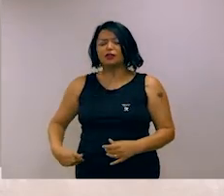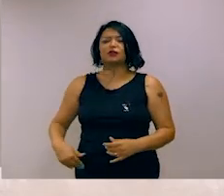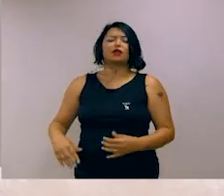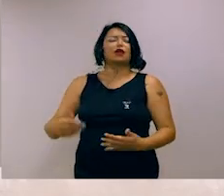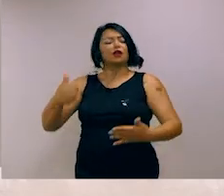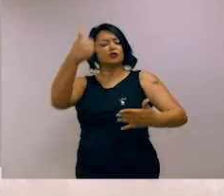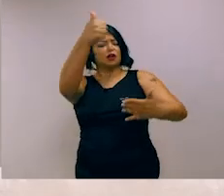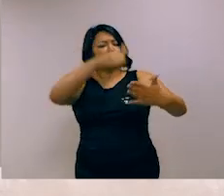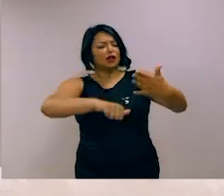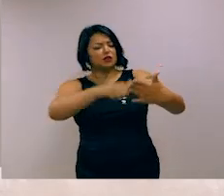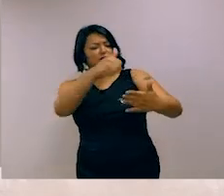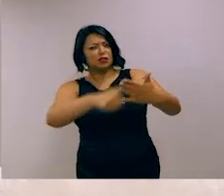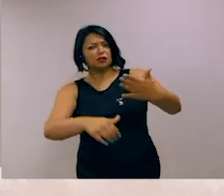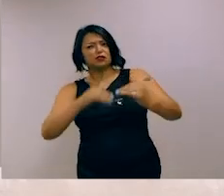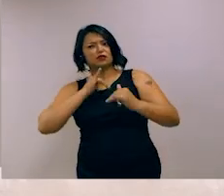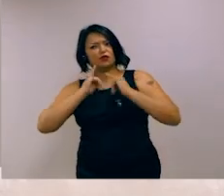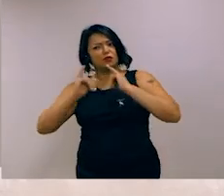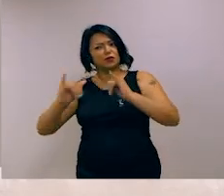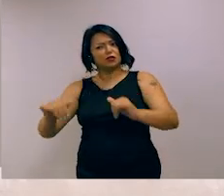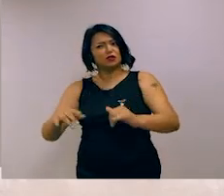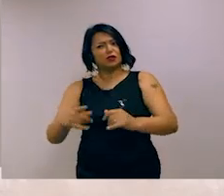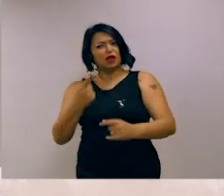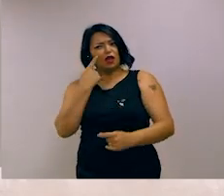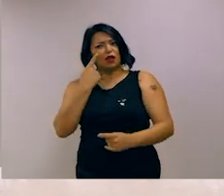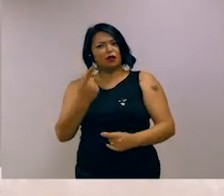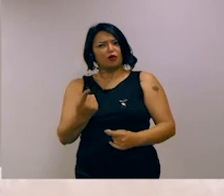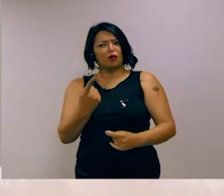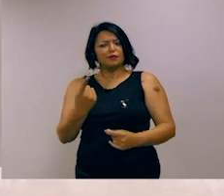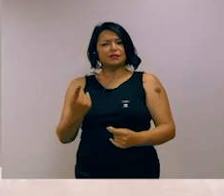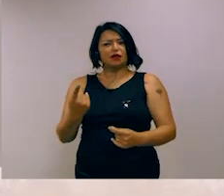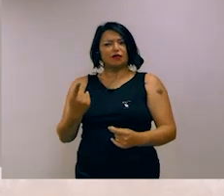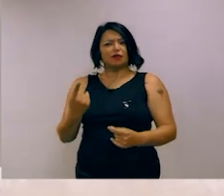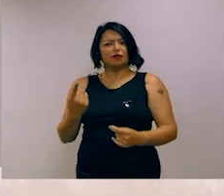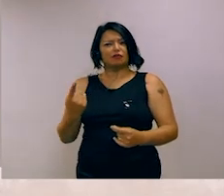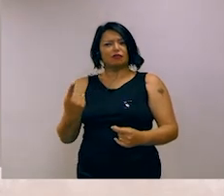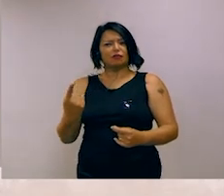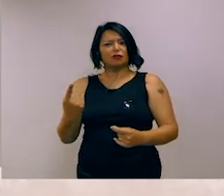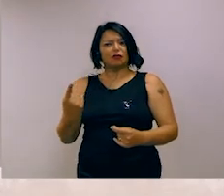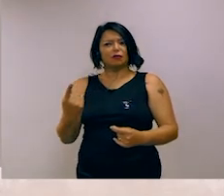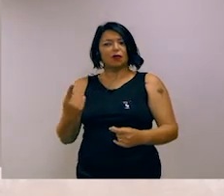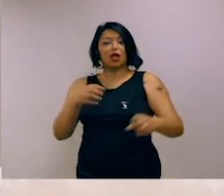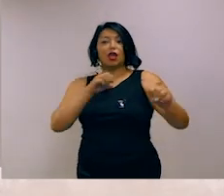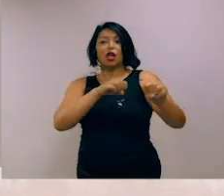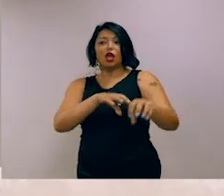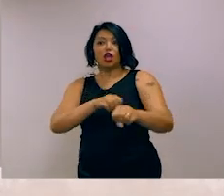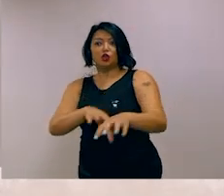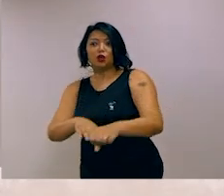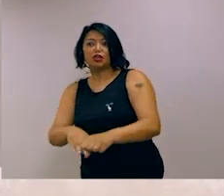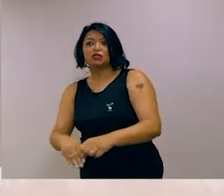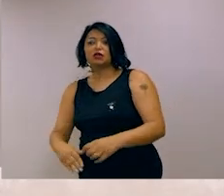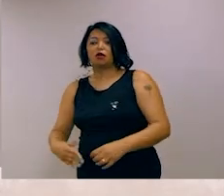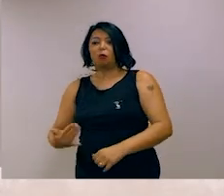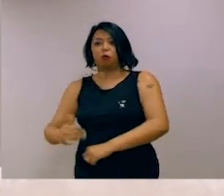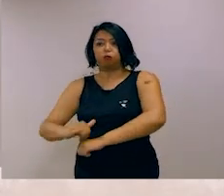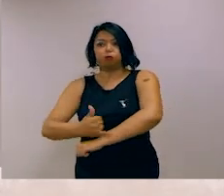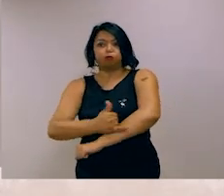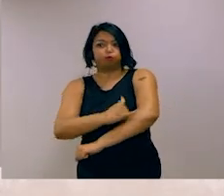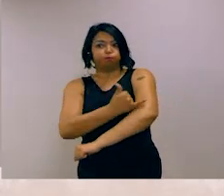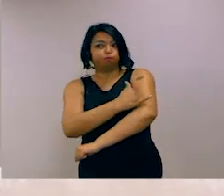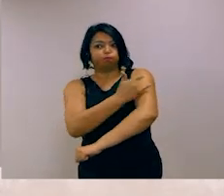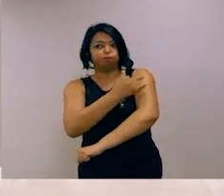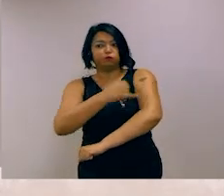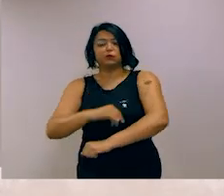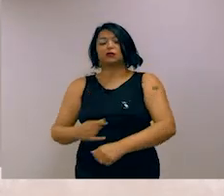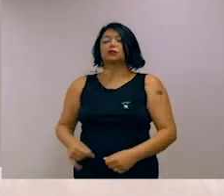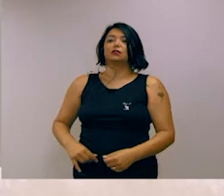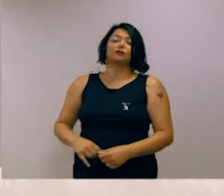a negative correlation between education and obesity, okay? So low education predicts